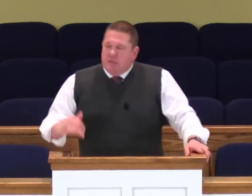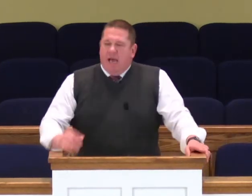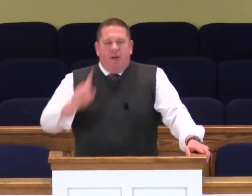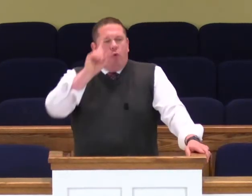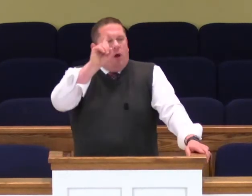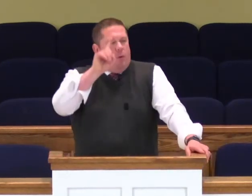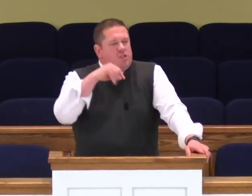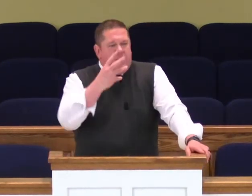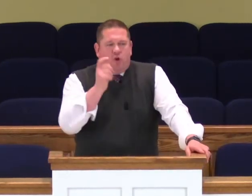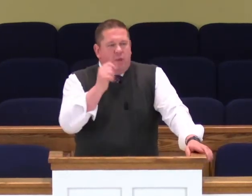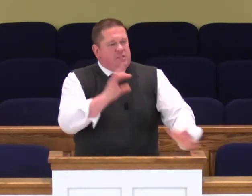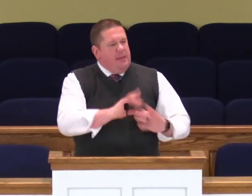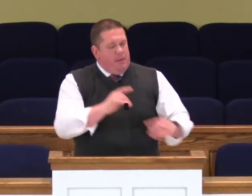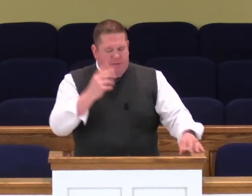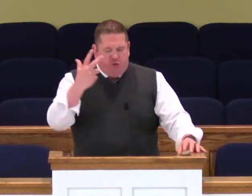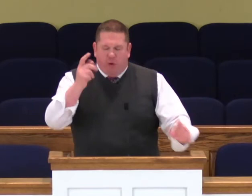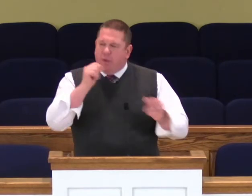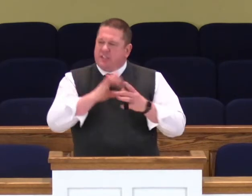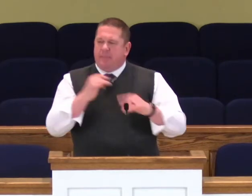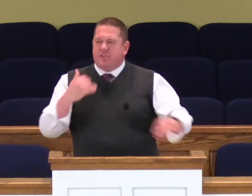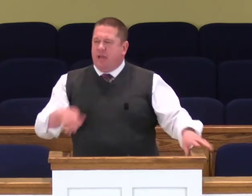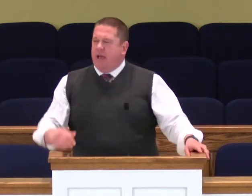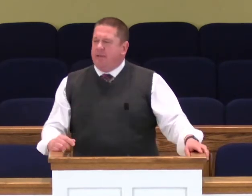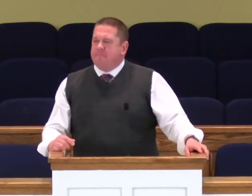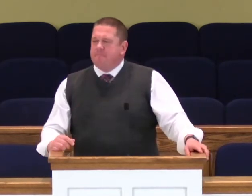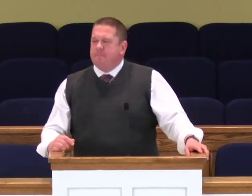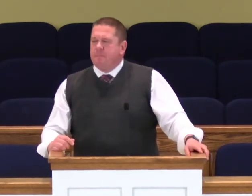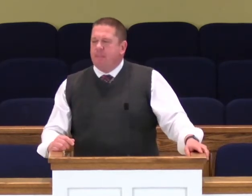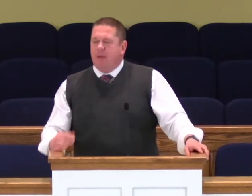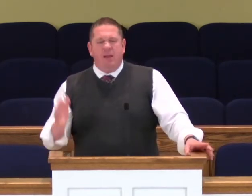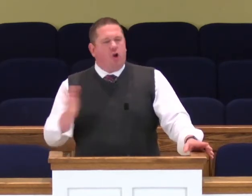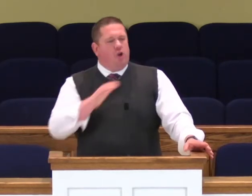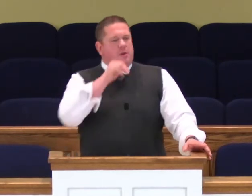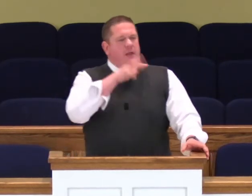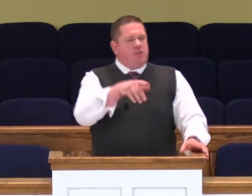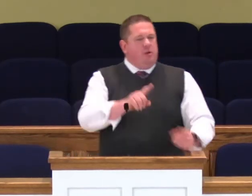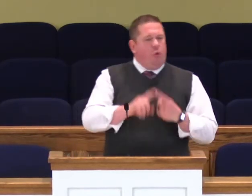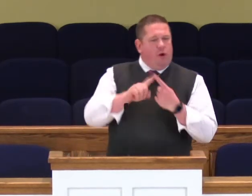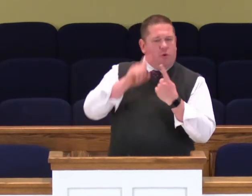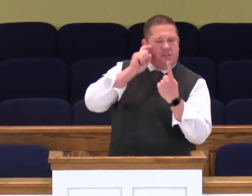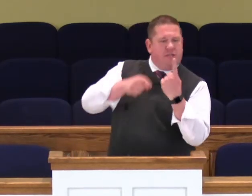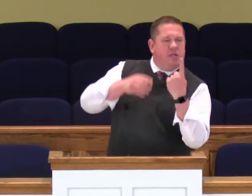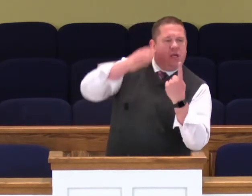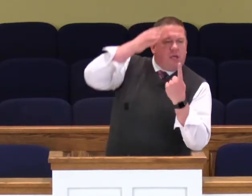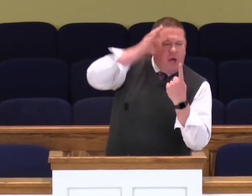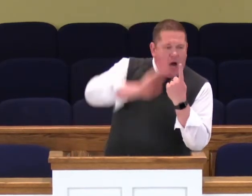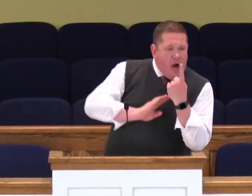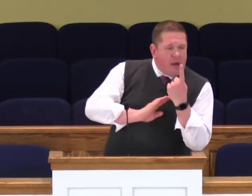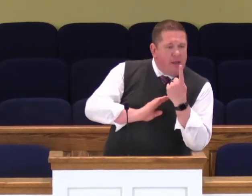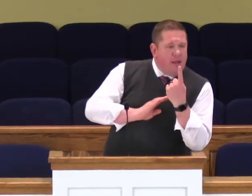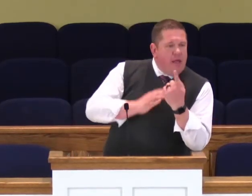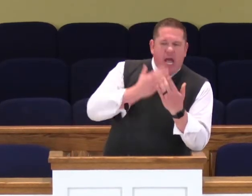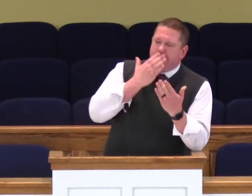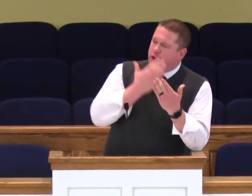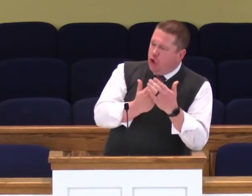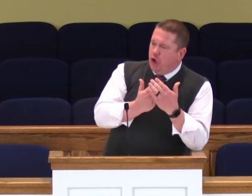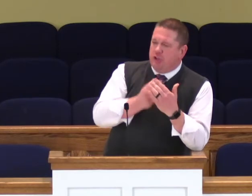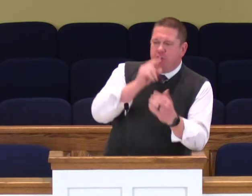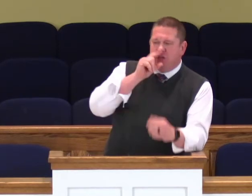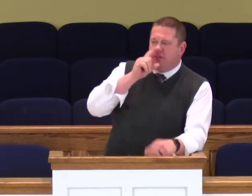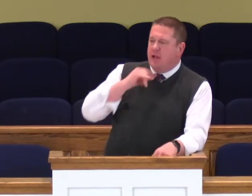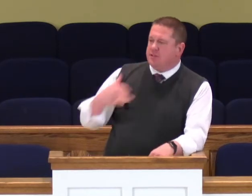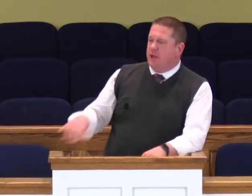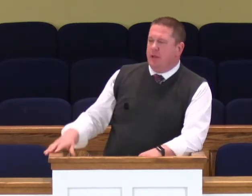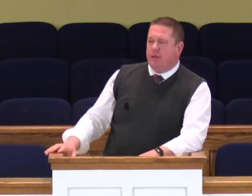So tonight, number one, I want you to give you a quick statement. I'm going to give you three quick statements tonight. And be an encouragement and bless you. Number one, notice this. God has been good